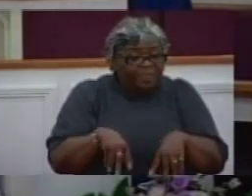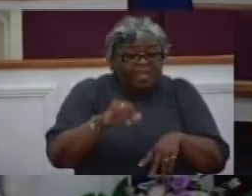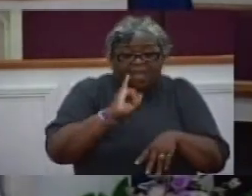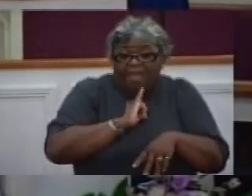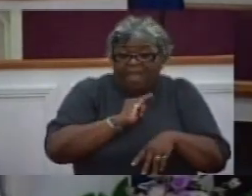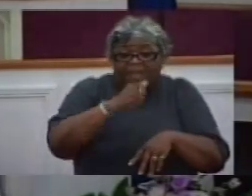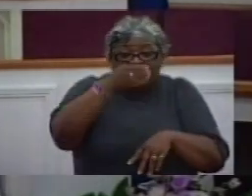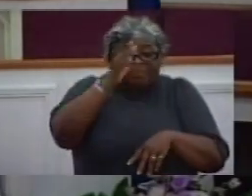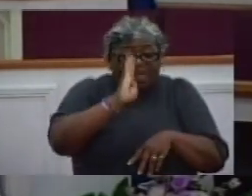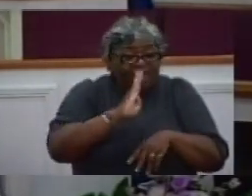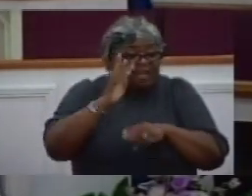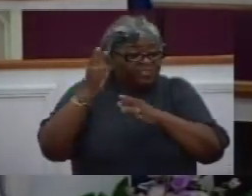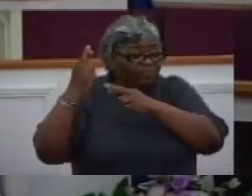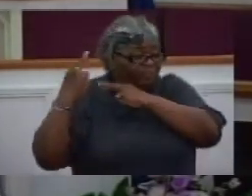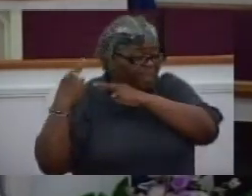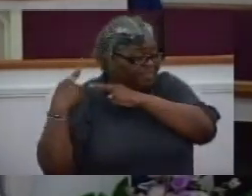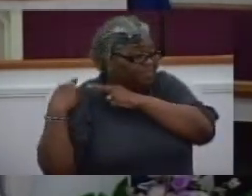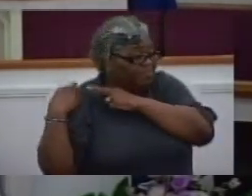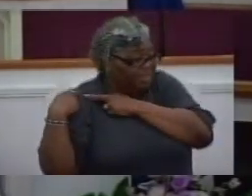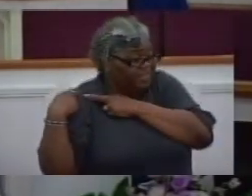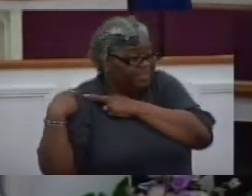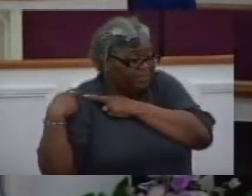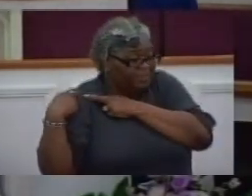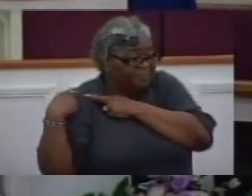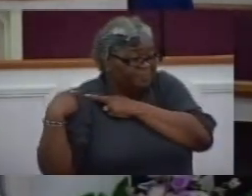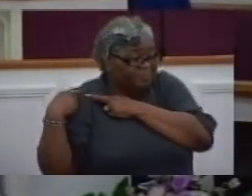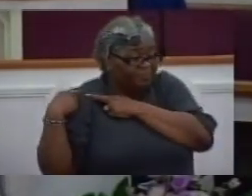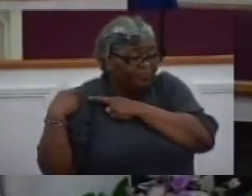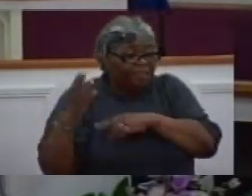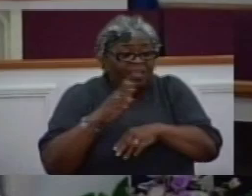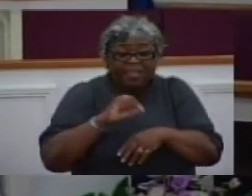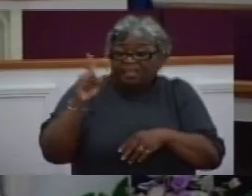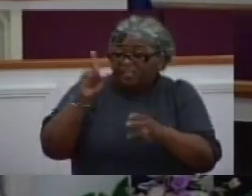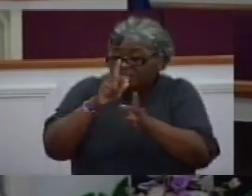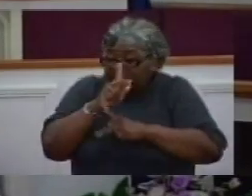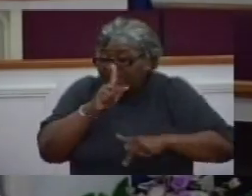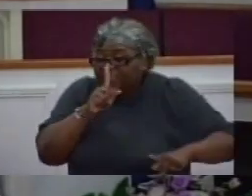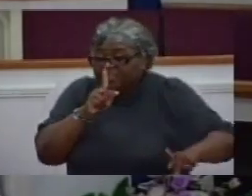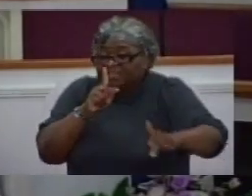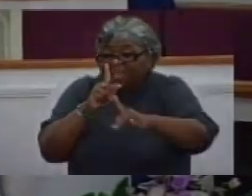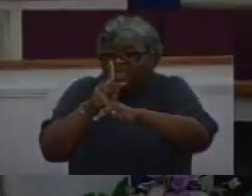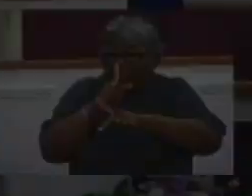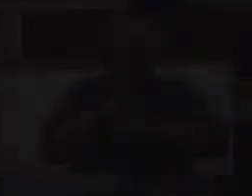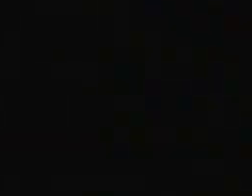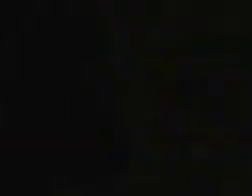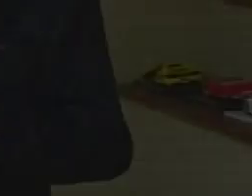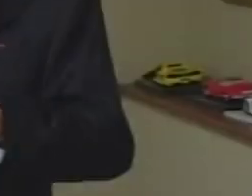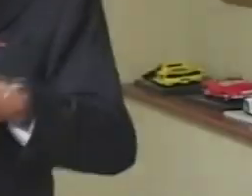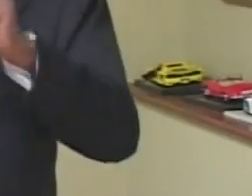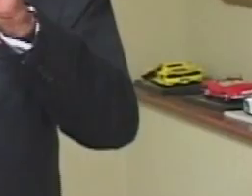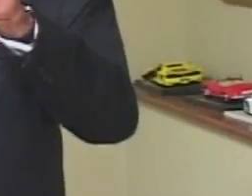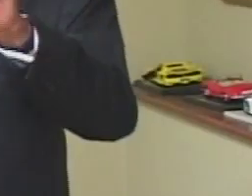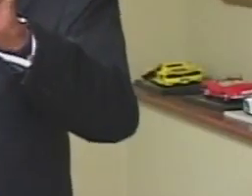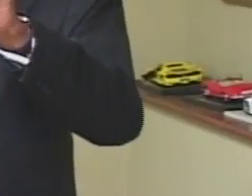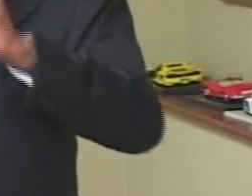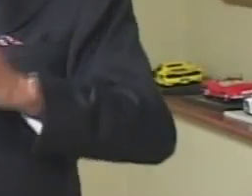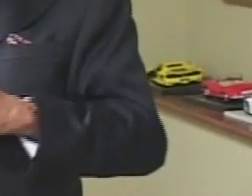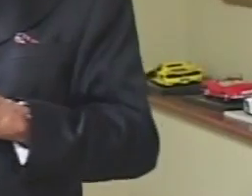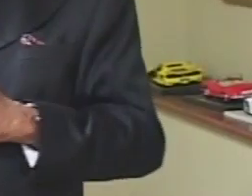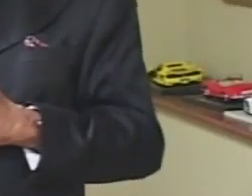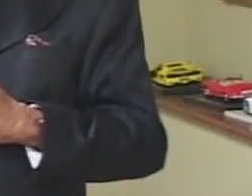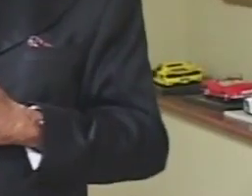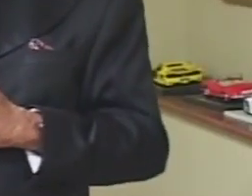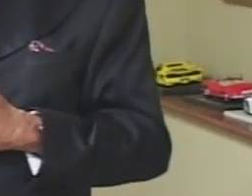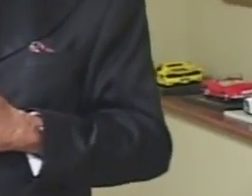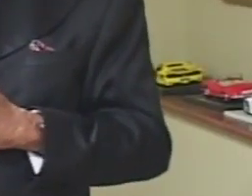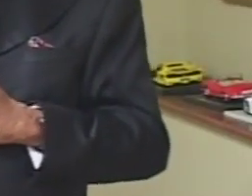am God's responsibility and he takes care of me. Our prayer